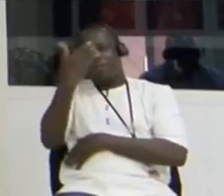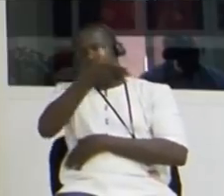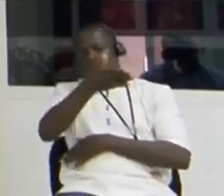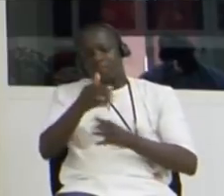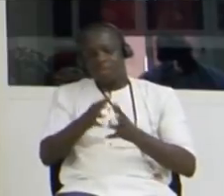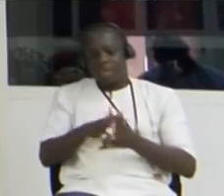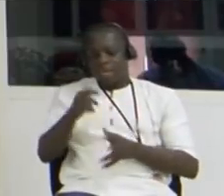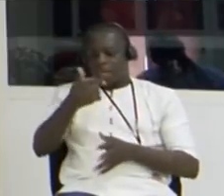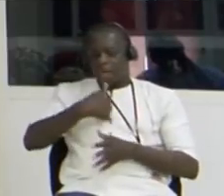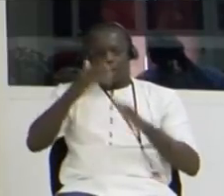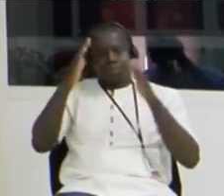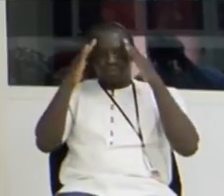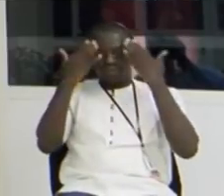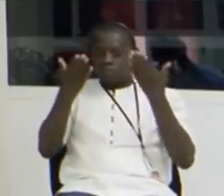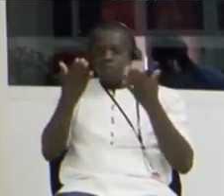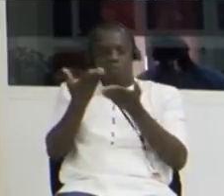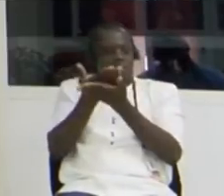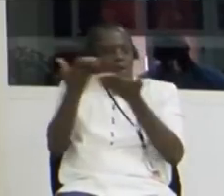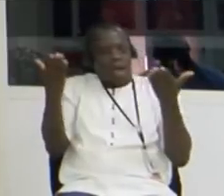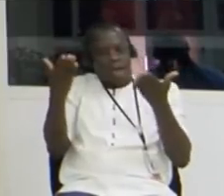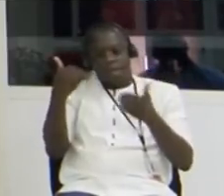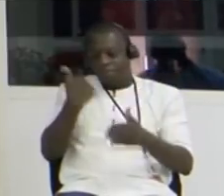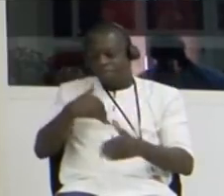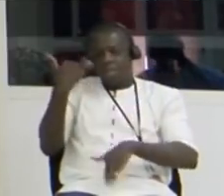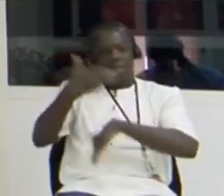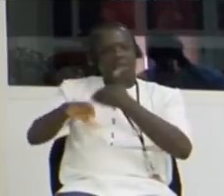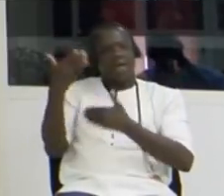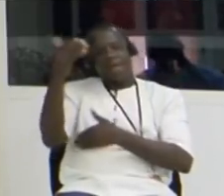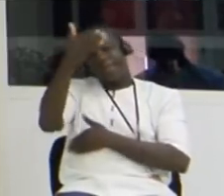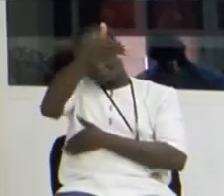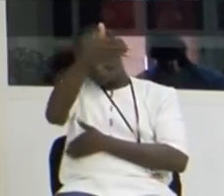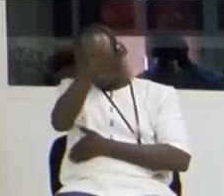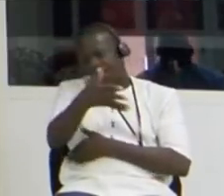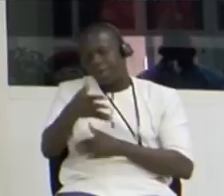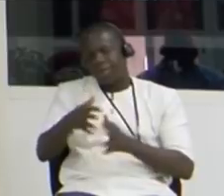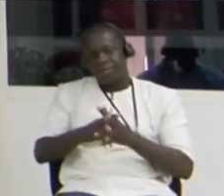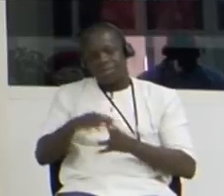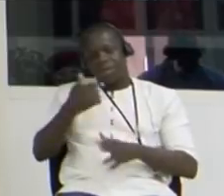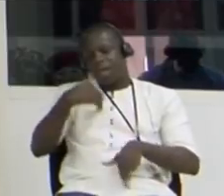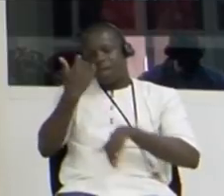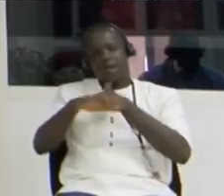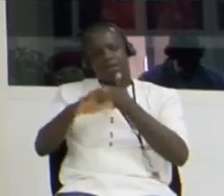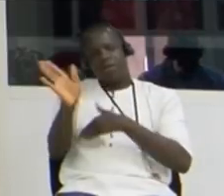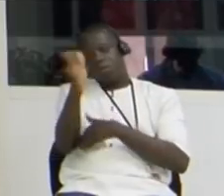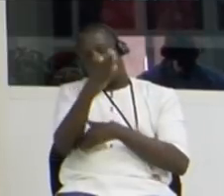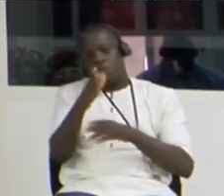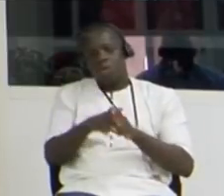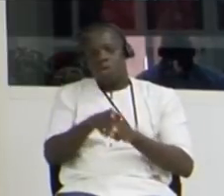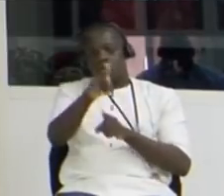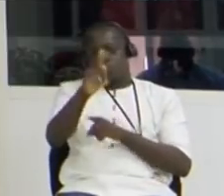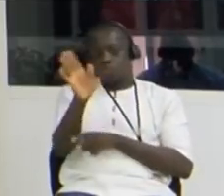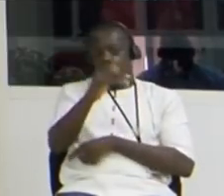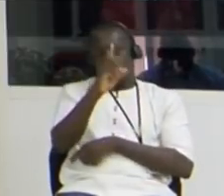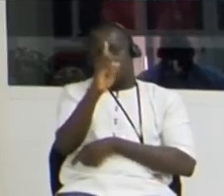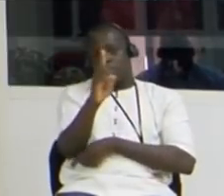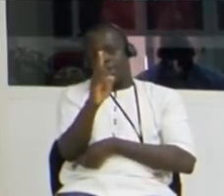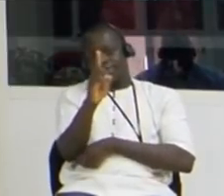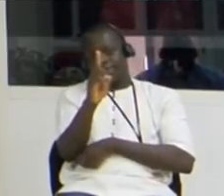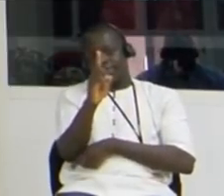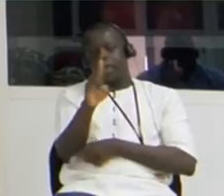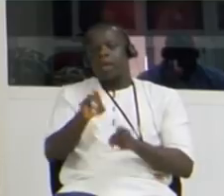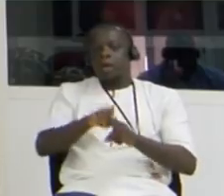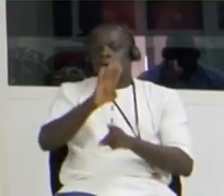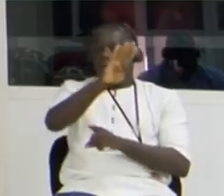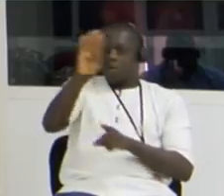I don't know, because I don't attend those functions. I don't go. But you have attended one courtesy call.